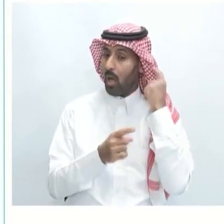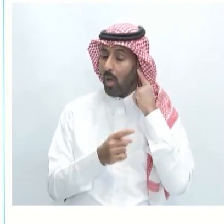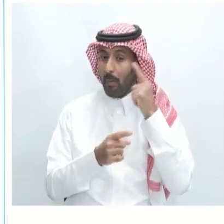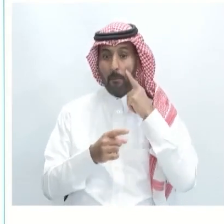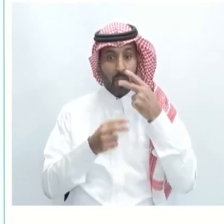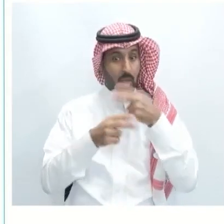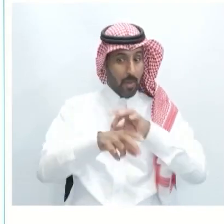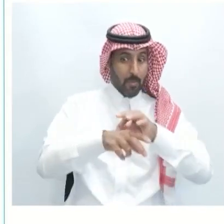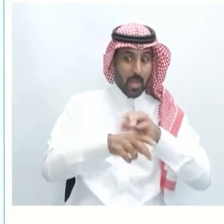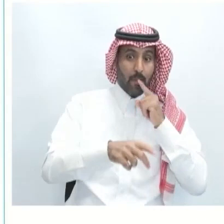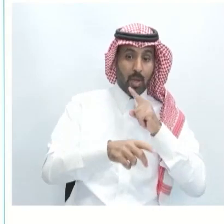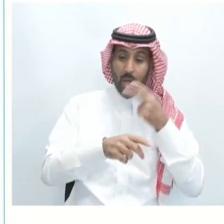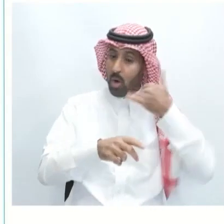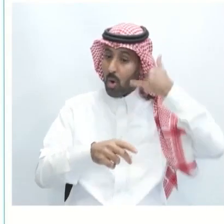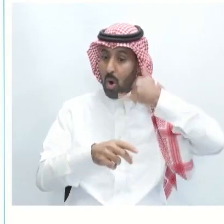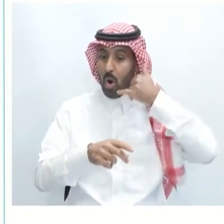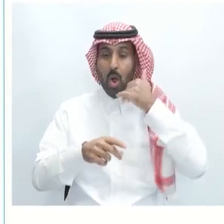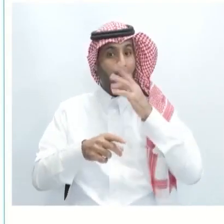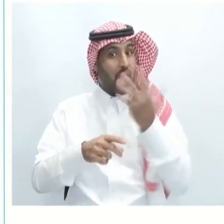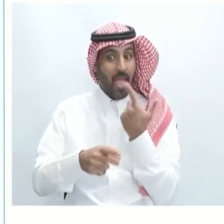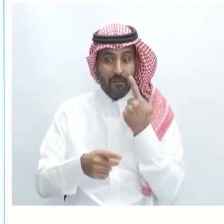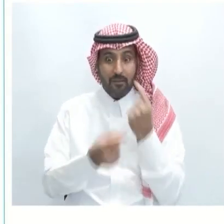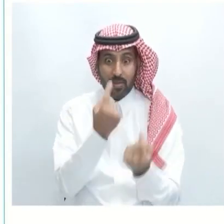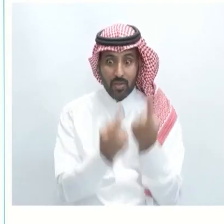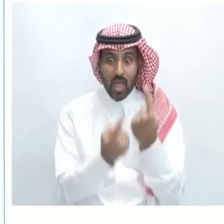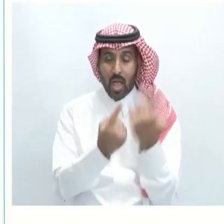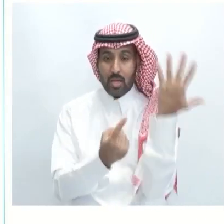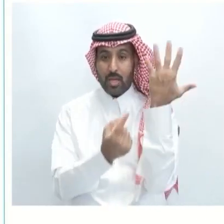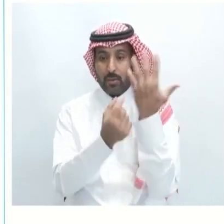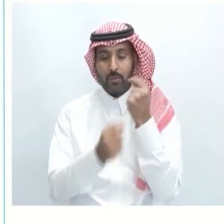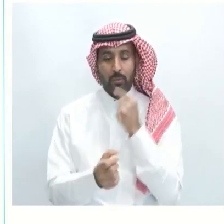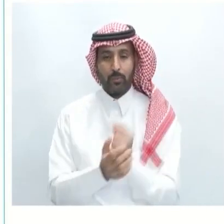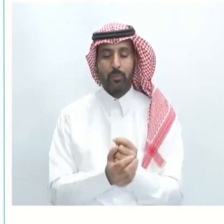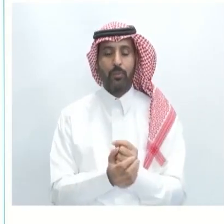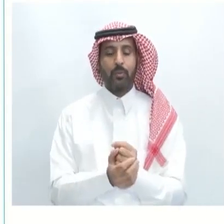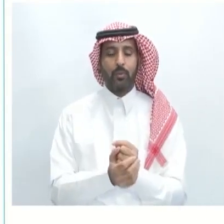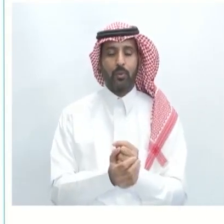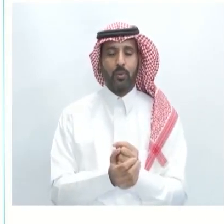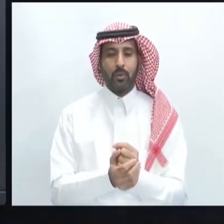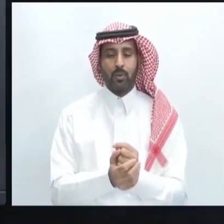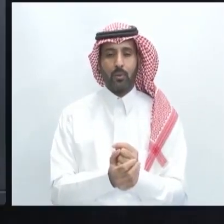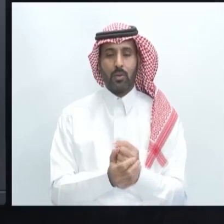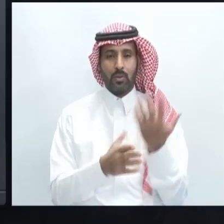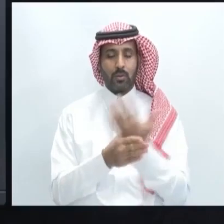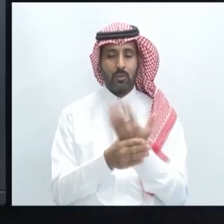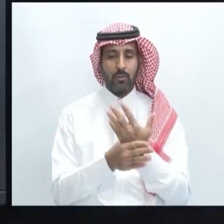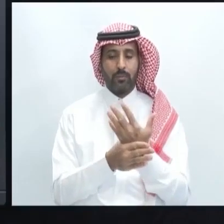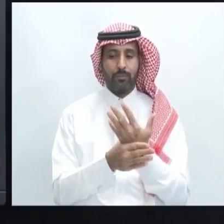to call and ask, how could they grow spaghetti trees? Very good. So give me another cause